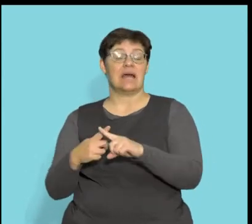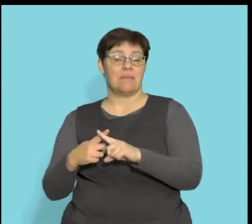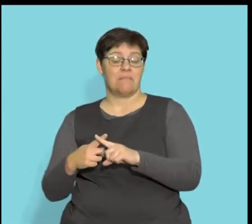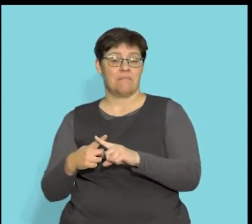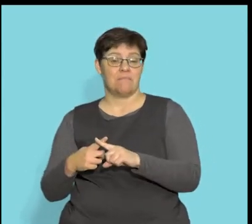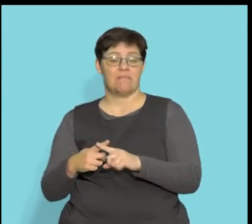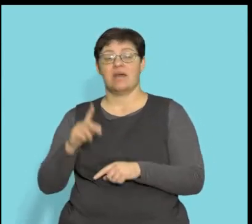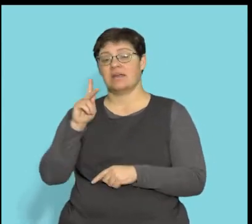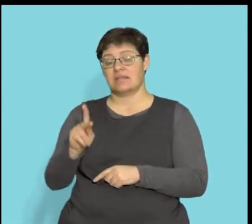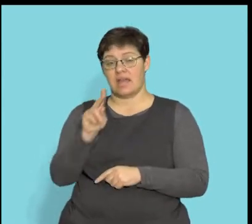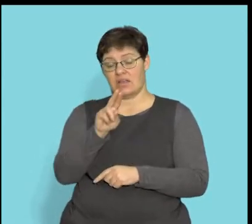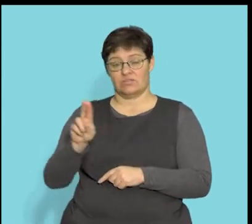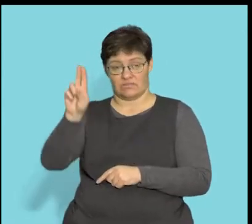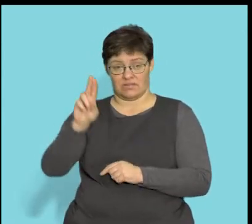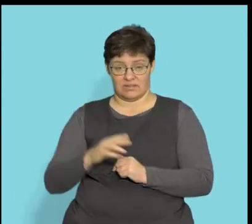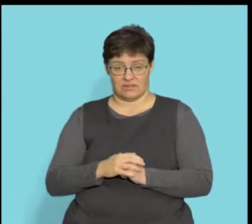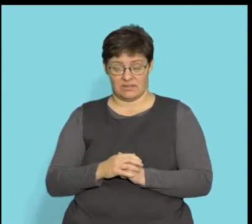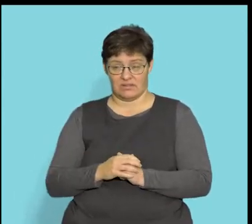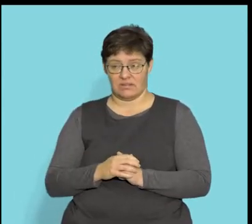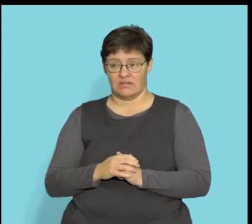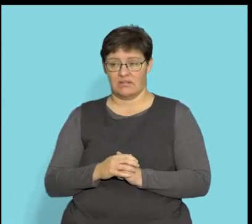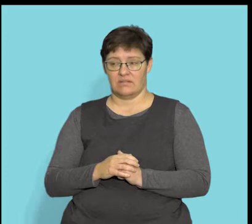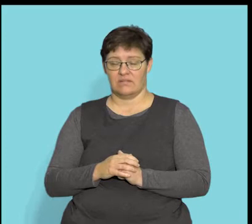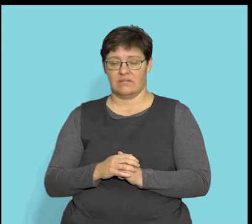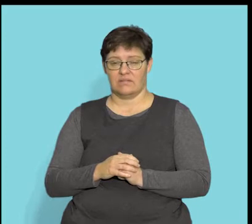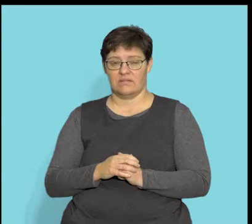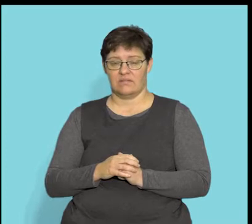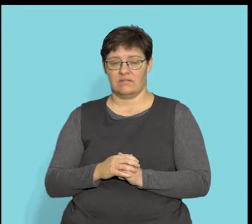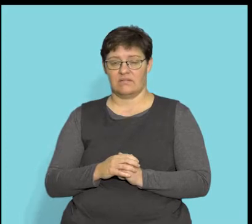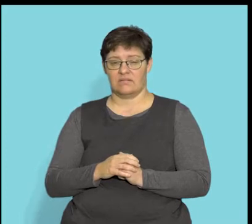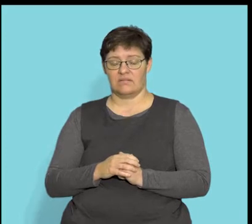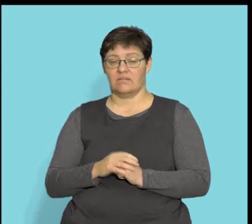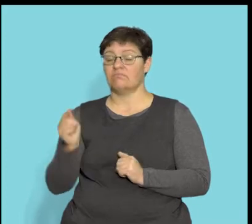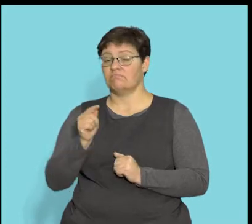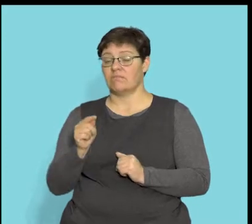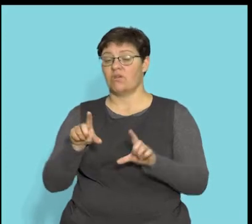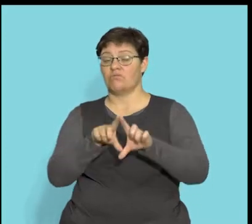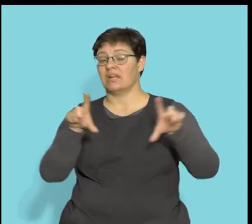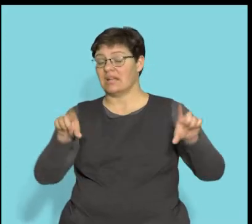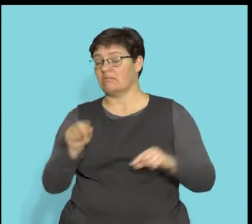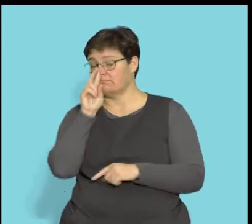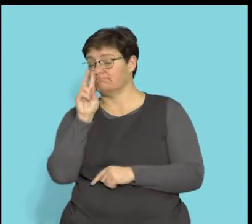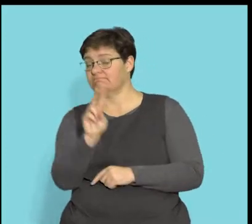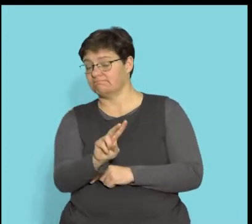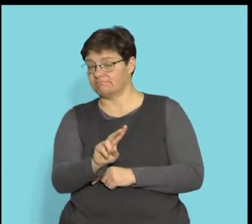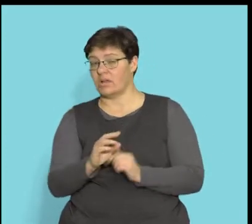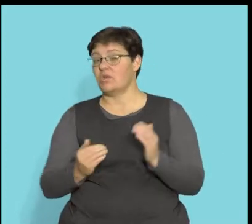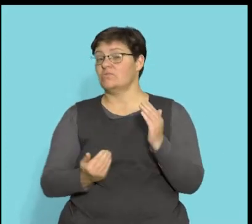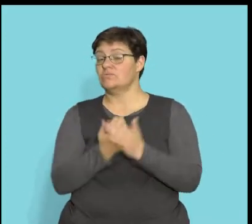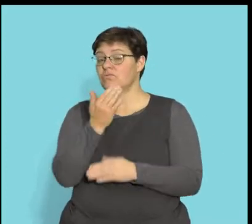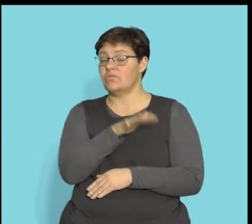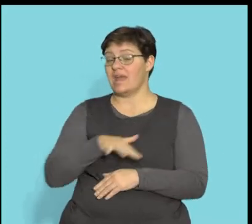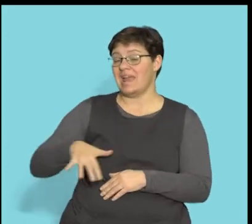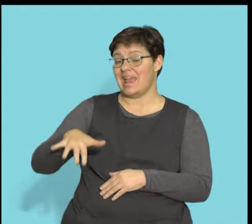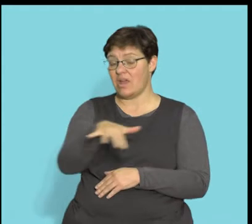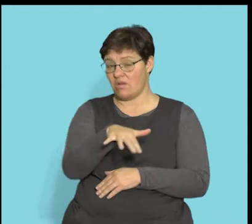would have been multiplied by k squared. So with these rectangles, you can see that